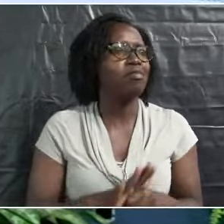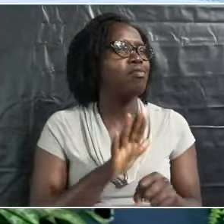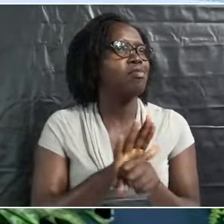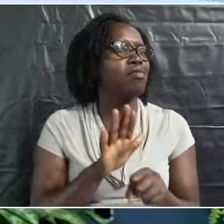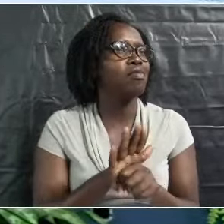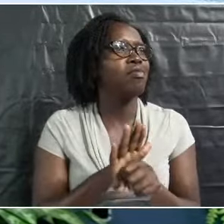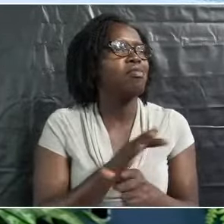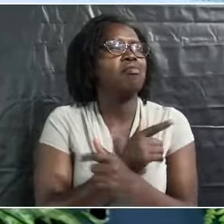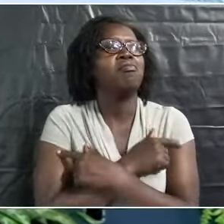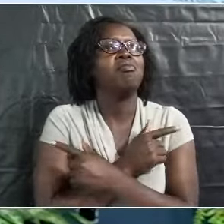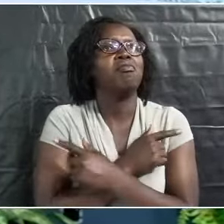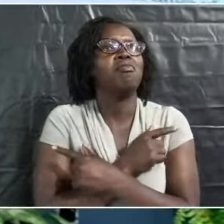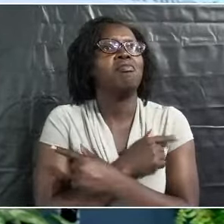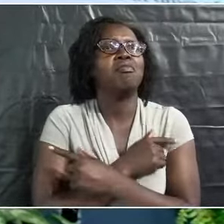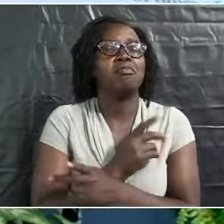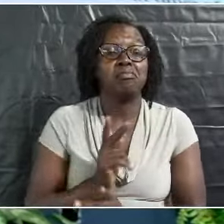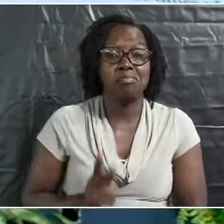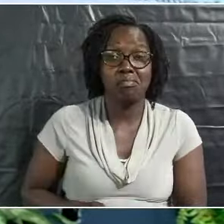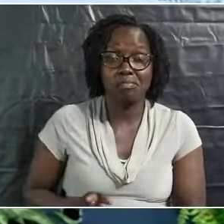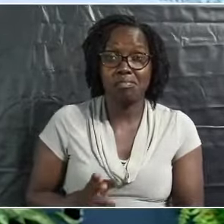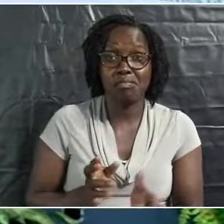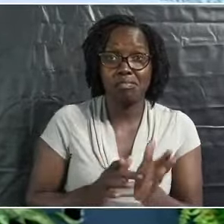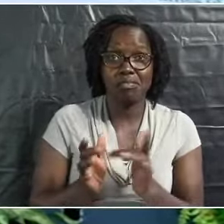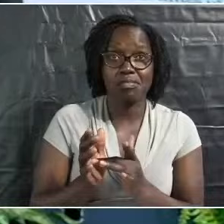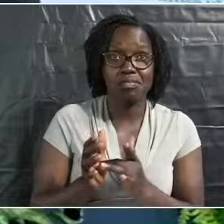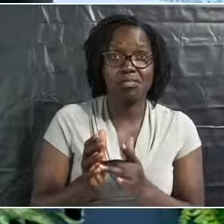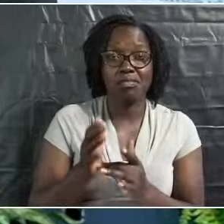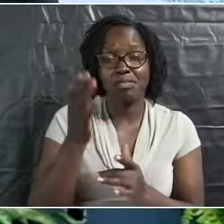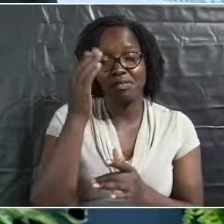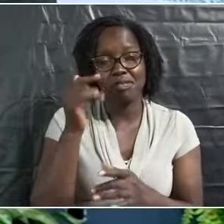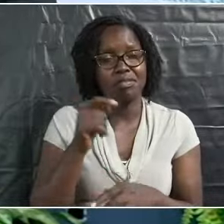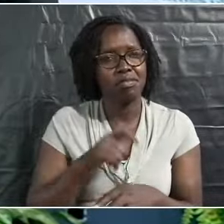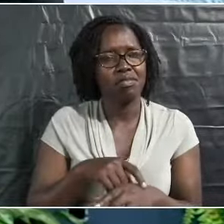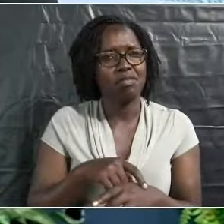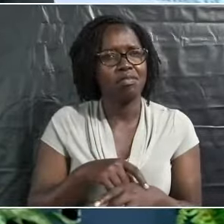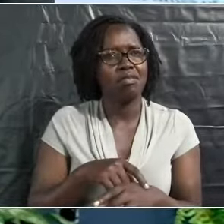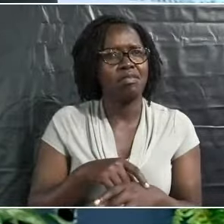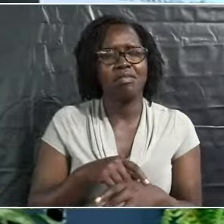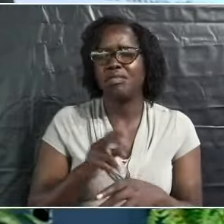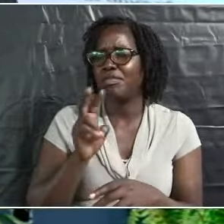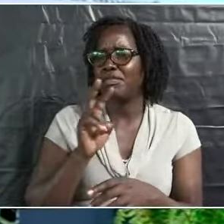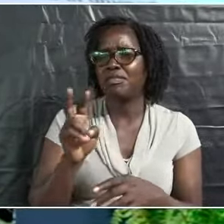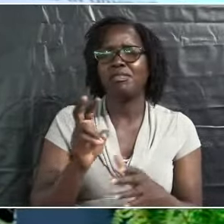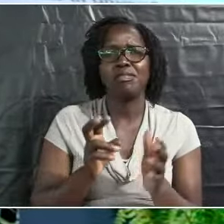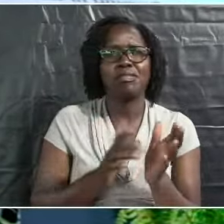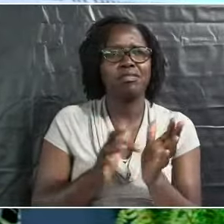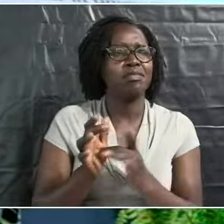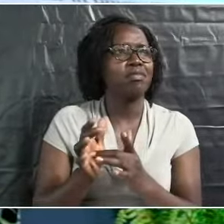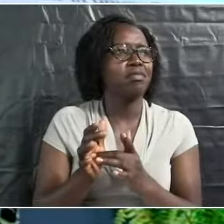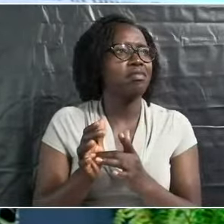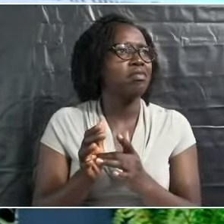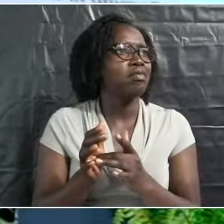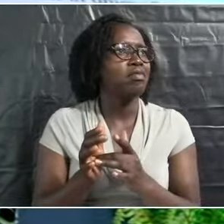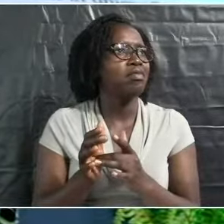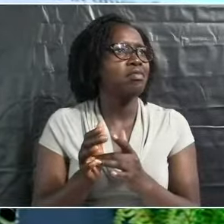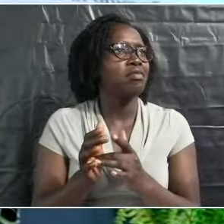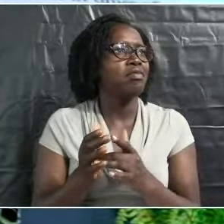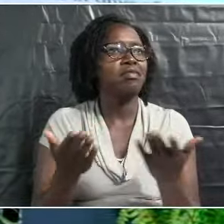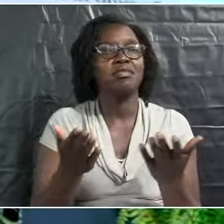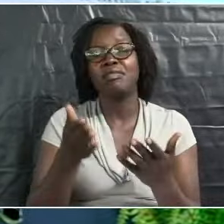I love Jesus because when I look at Christ Jesus, even though he was